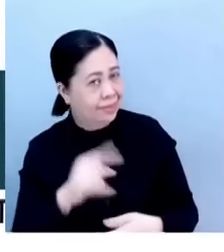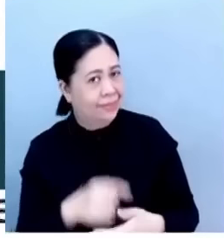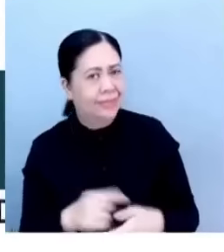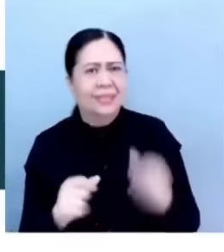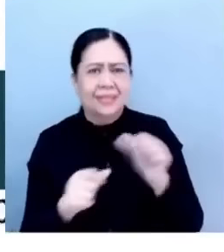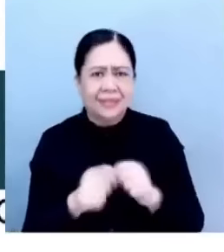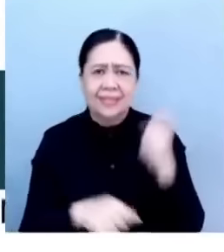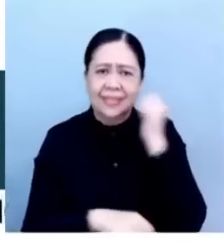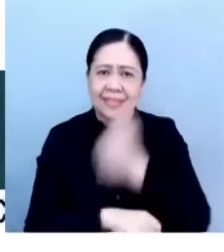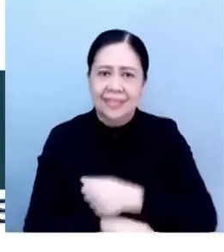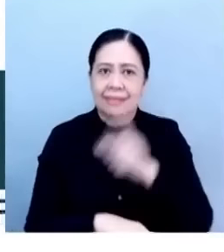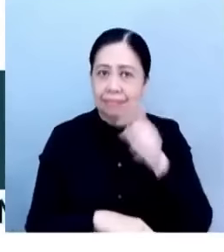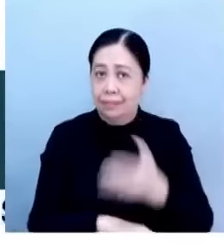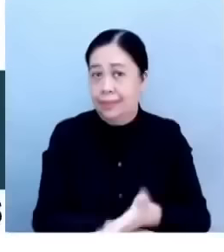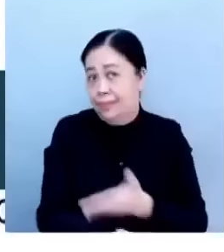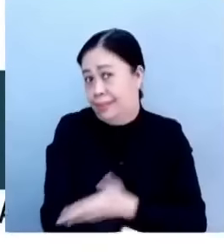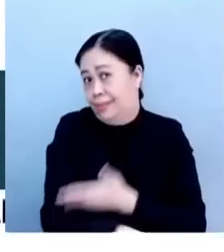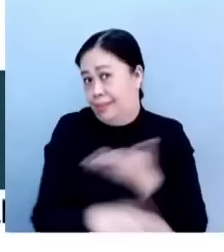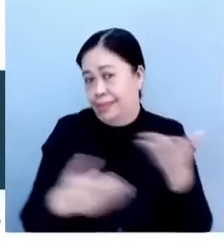Every day, there should be an improvement.